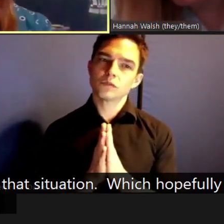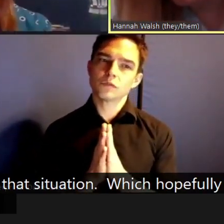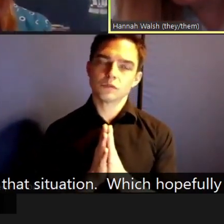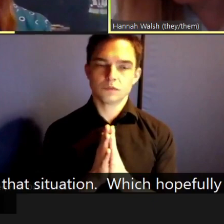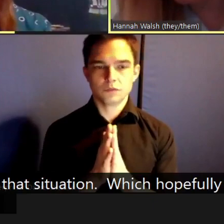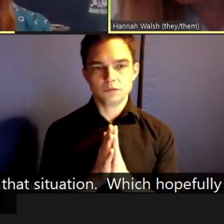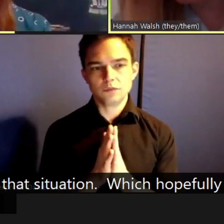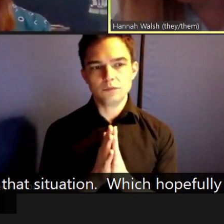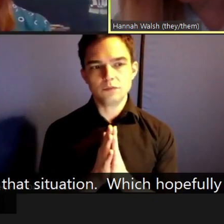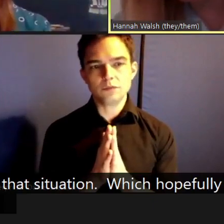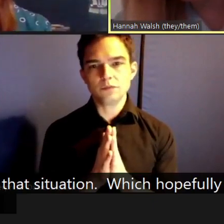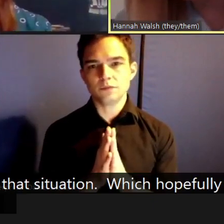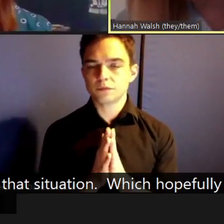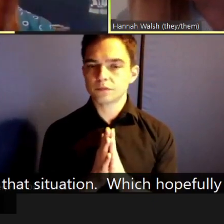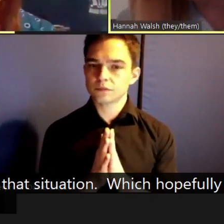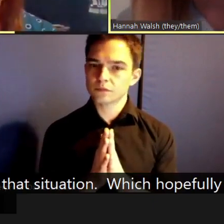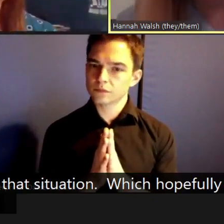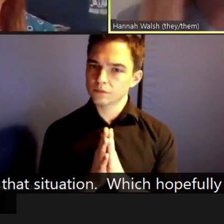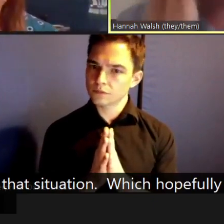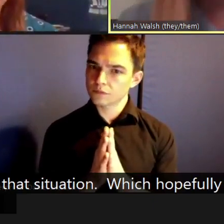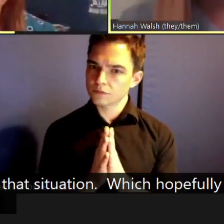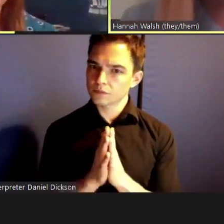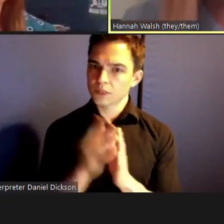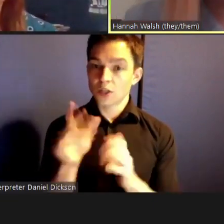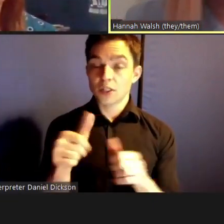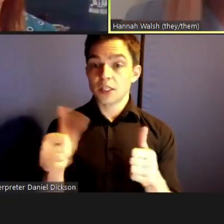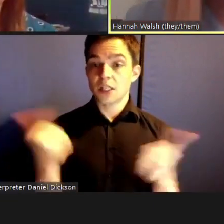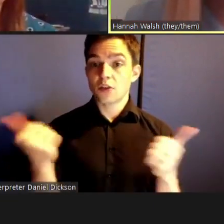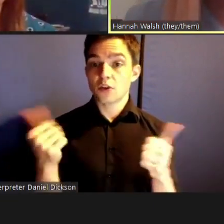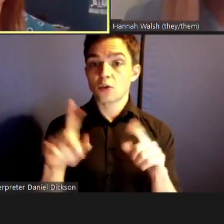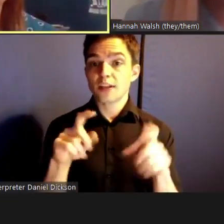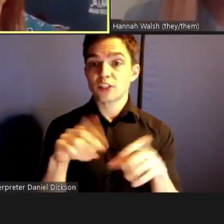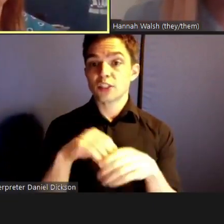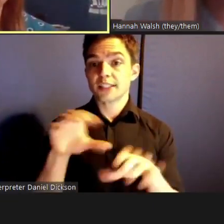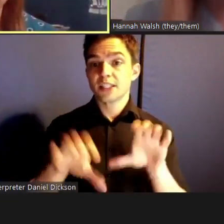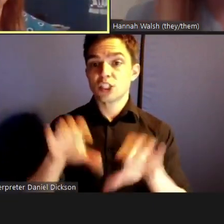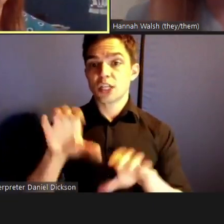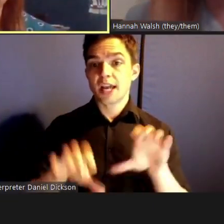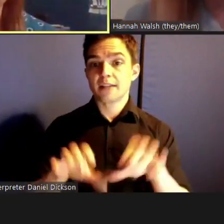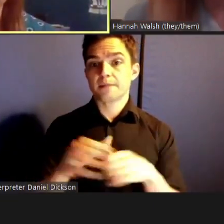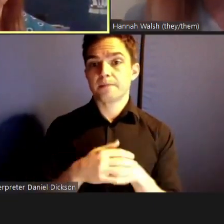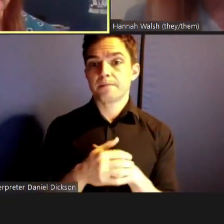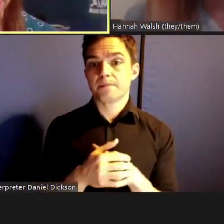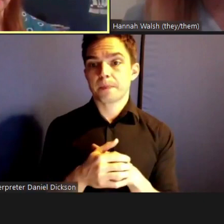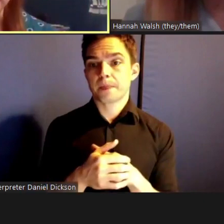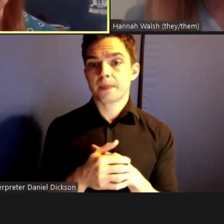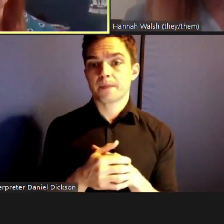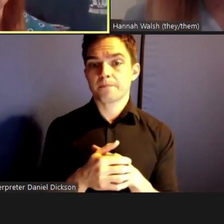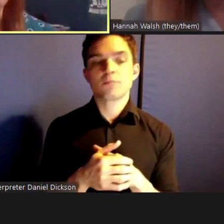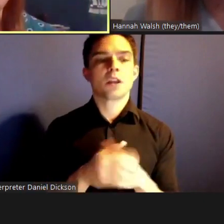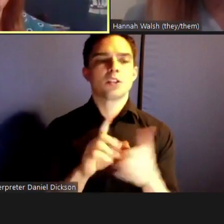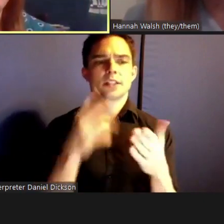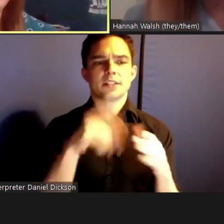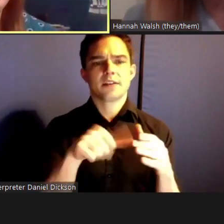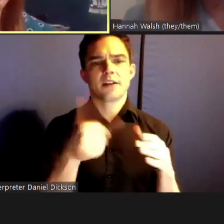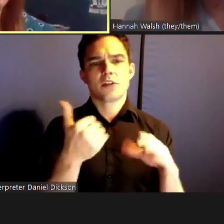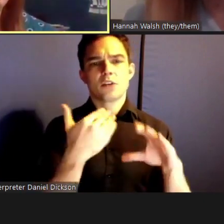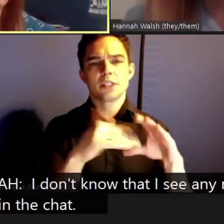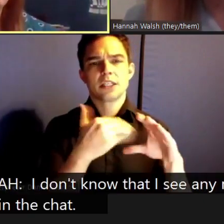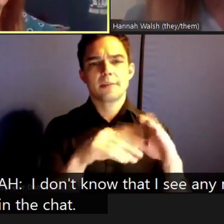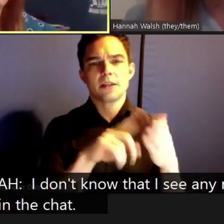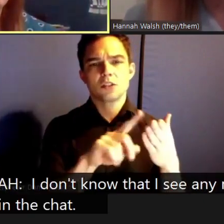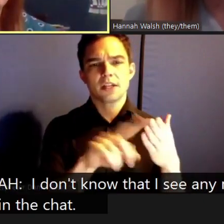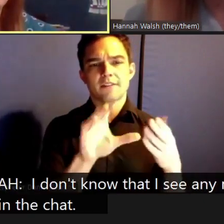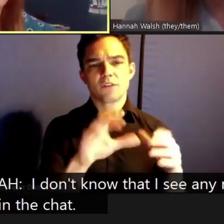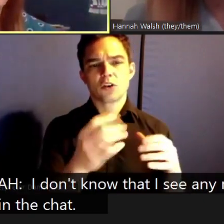I don't know that I see any more questions in the chat. Just checking to see if we got another by email.